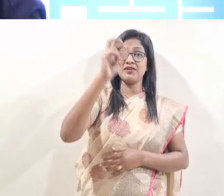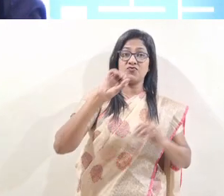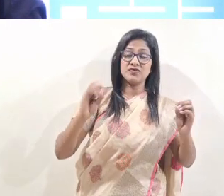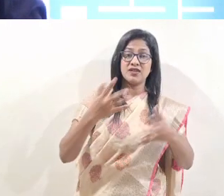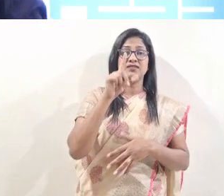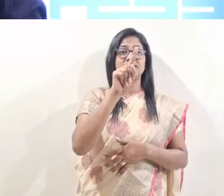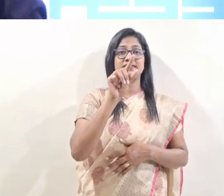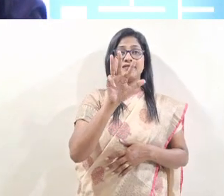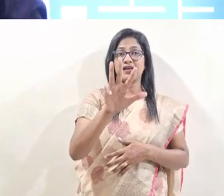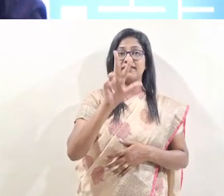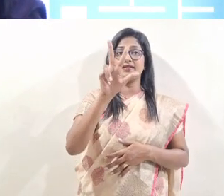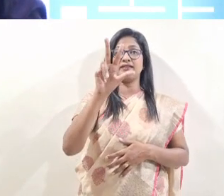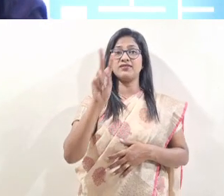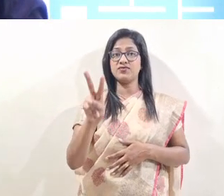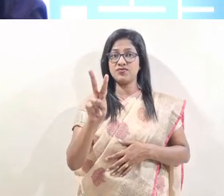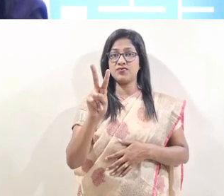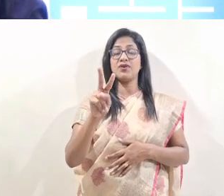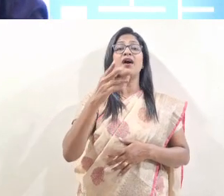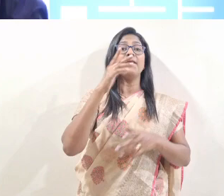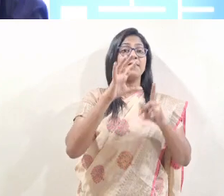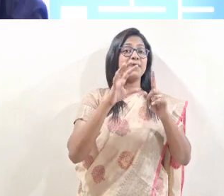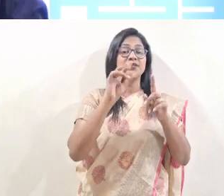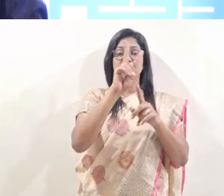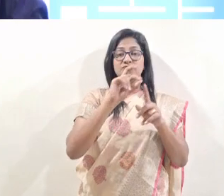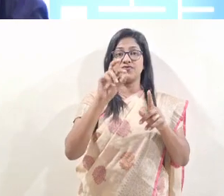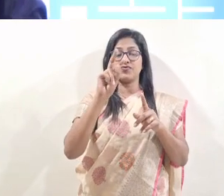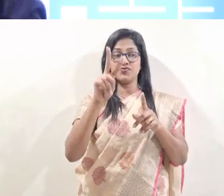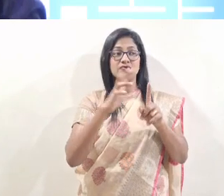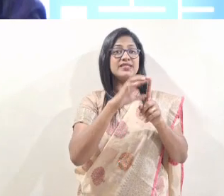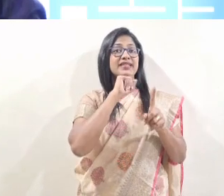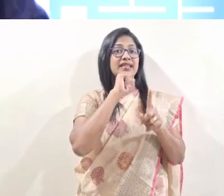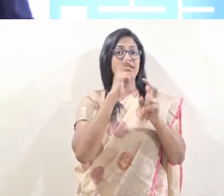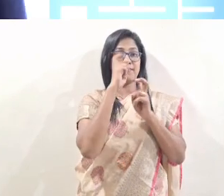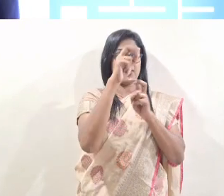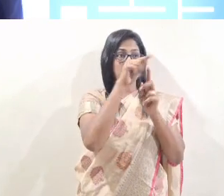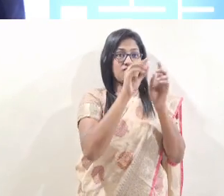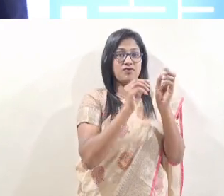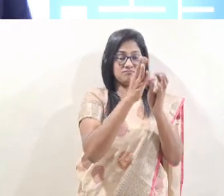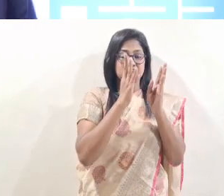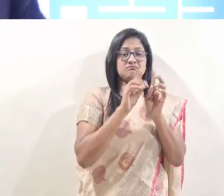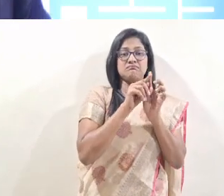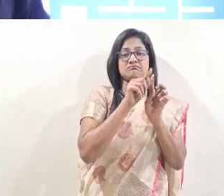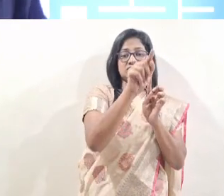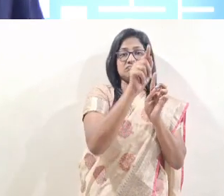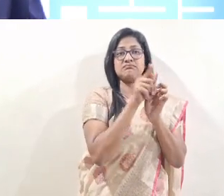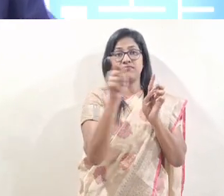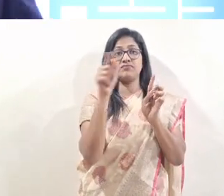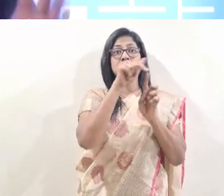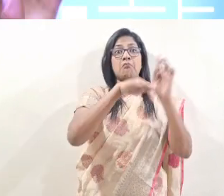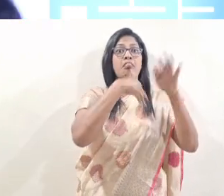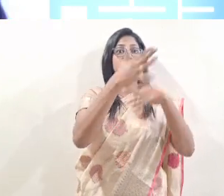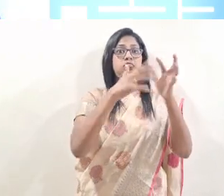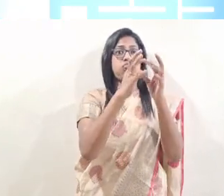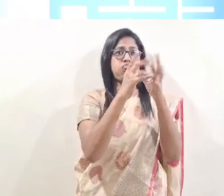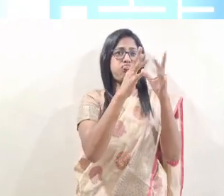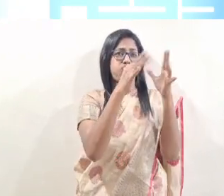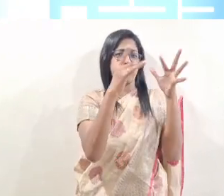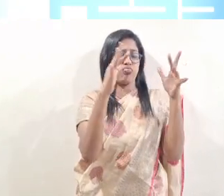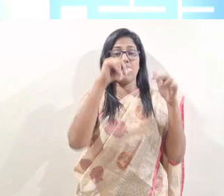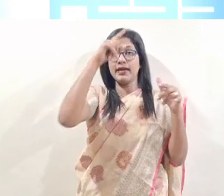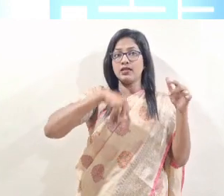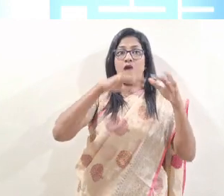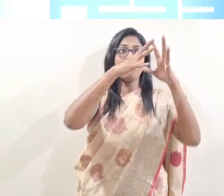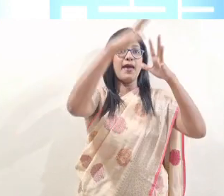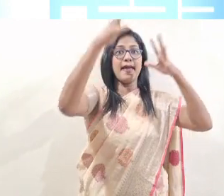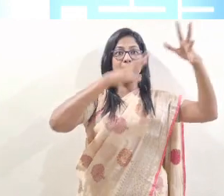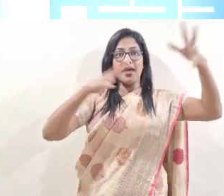1982. But after 2002, when Delhi Metro started the first line, there has been a proliferation, or I would say a huge expansion of metro rail systems